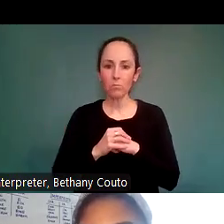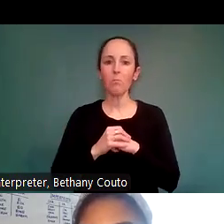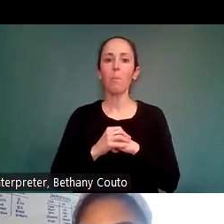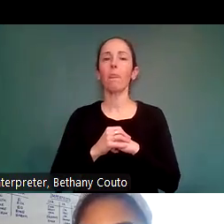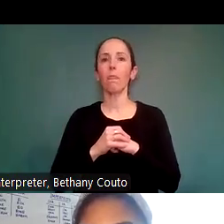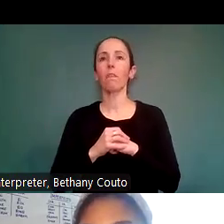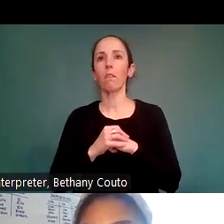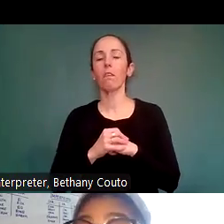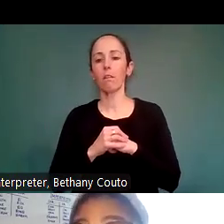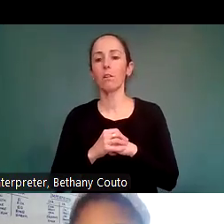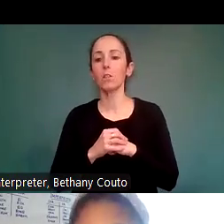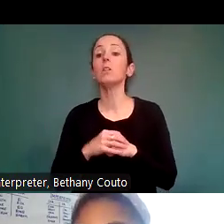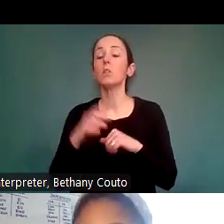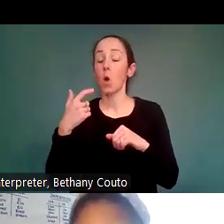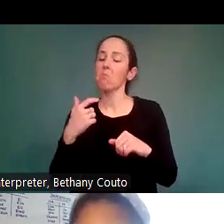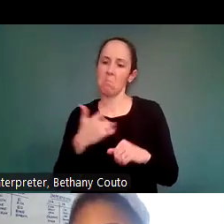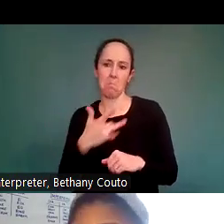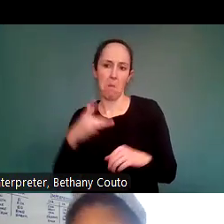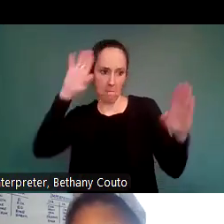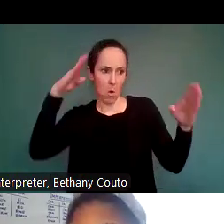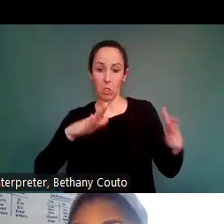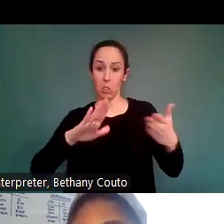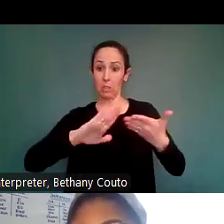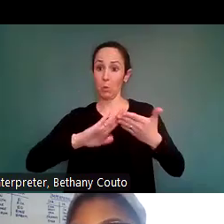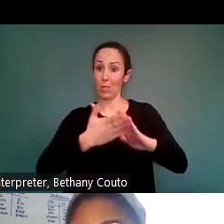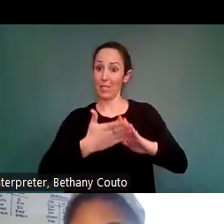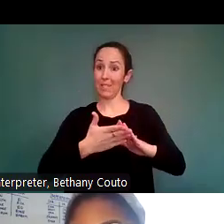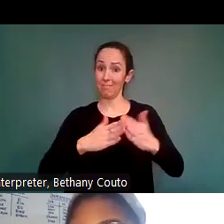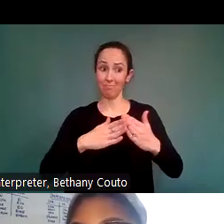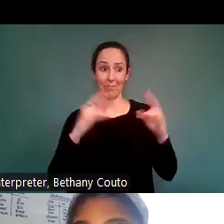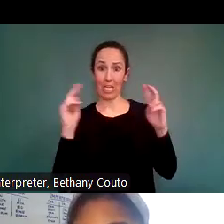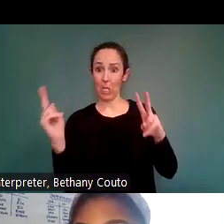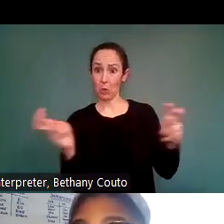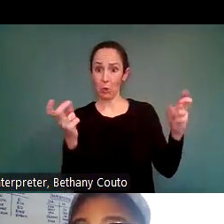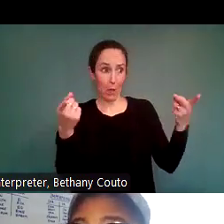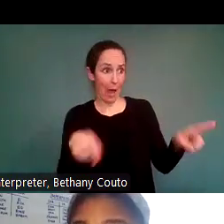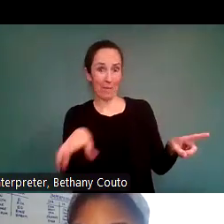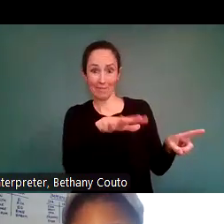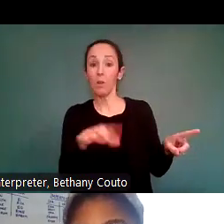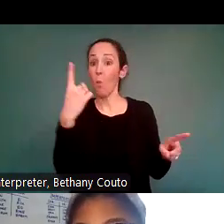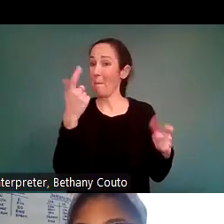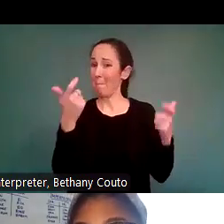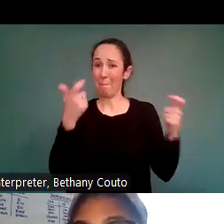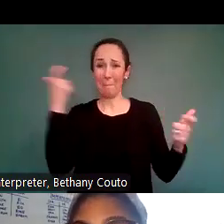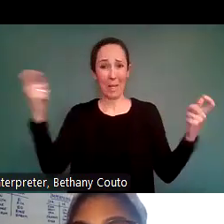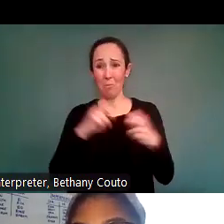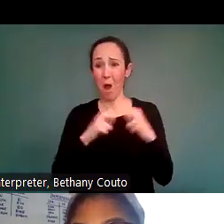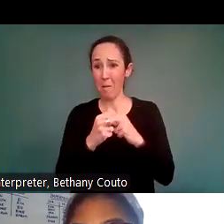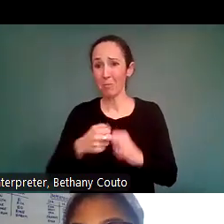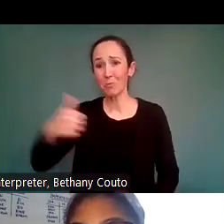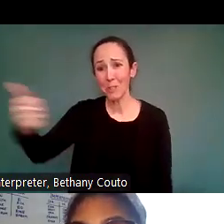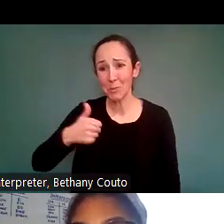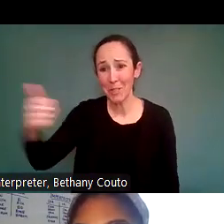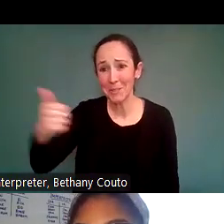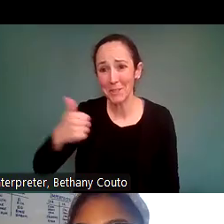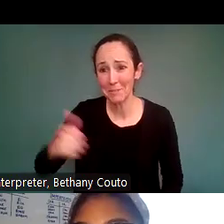issues that in the community that impact people where they live, work, and play, we see transportation as a huge issue. One of the things